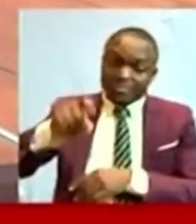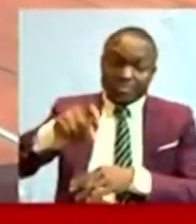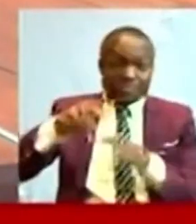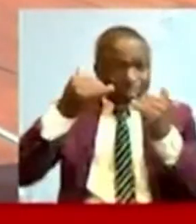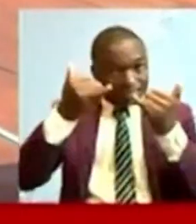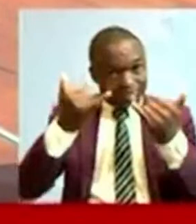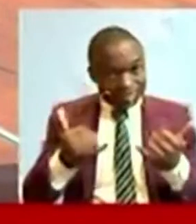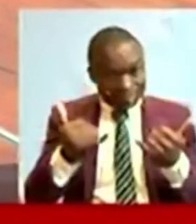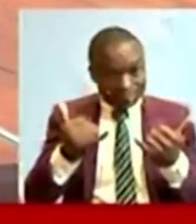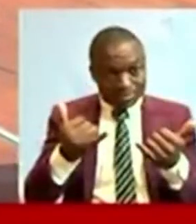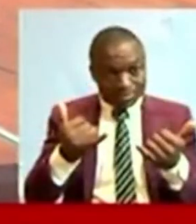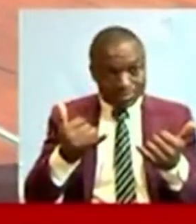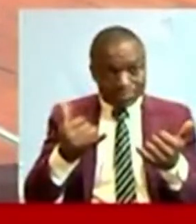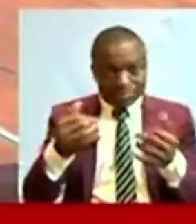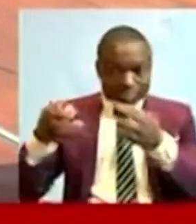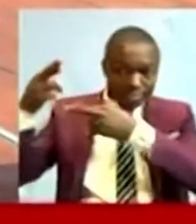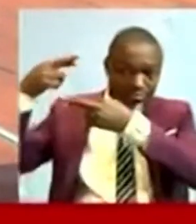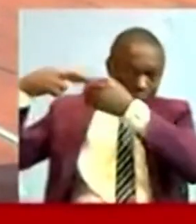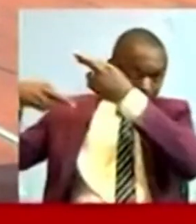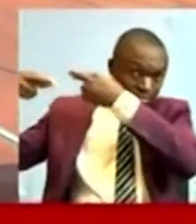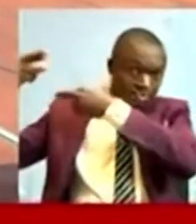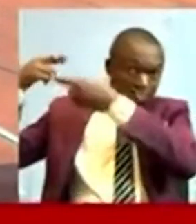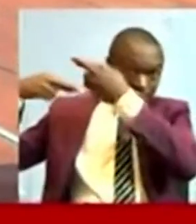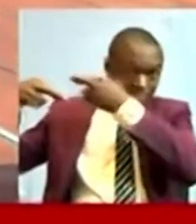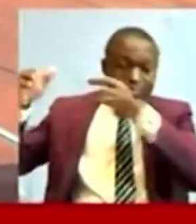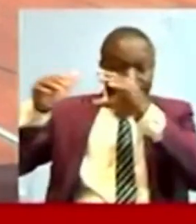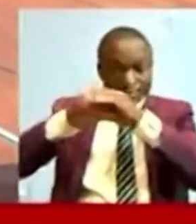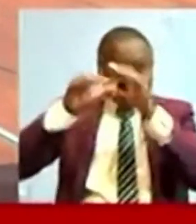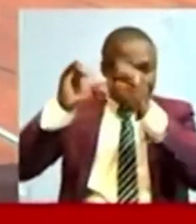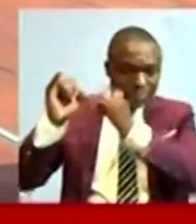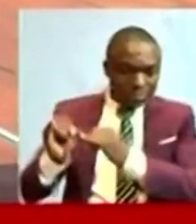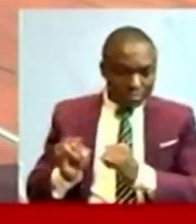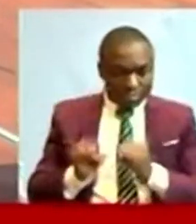just a review. They are already in the implementation plan.